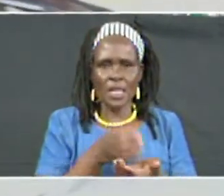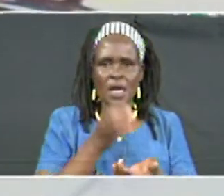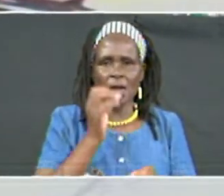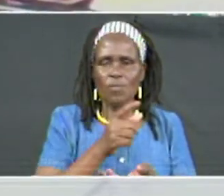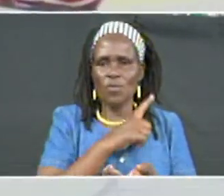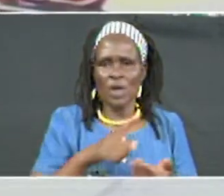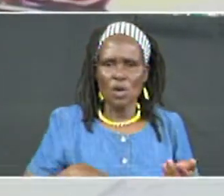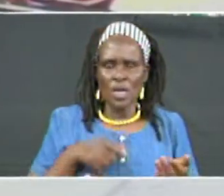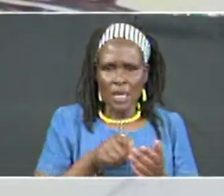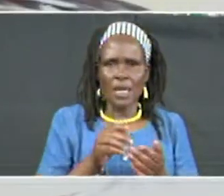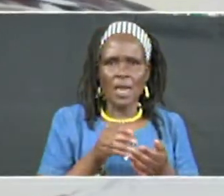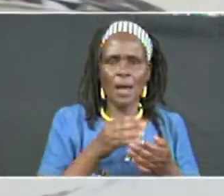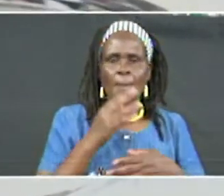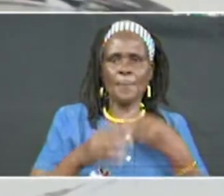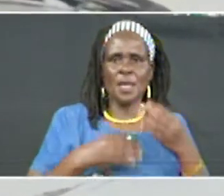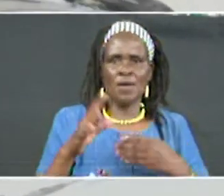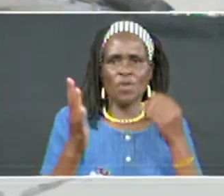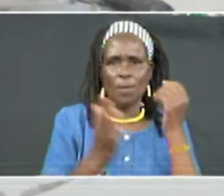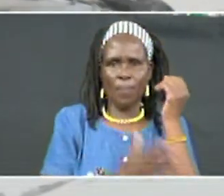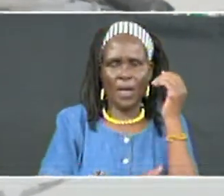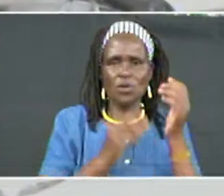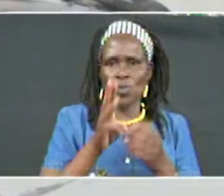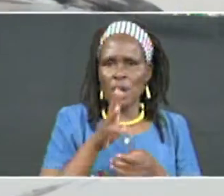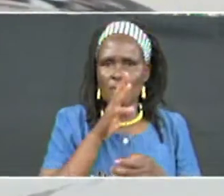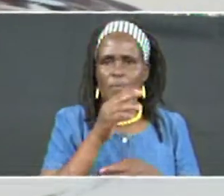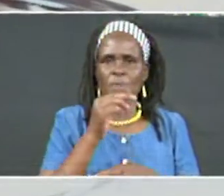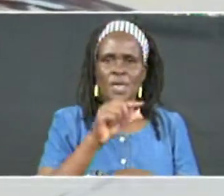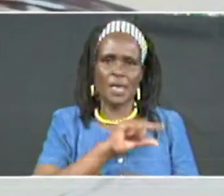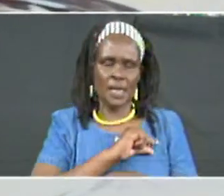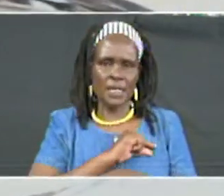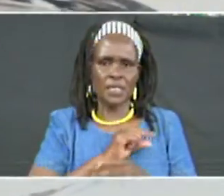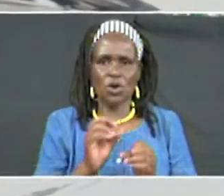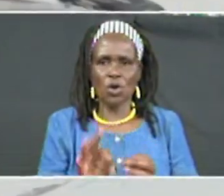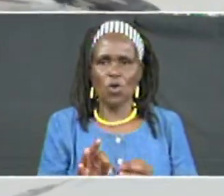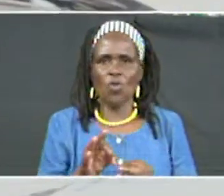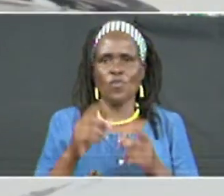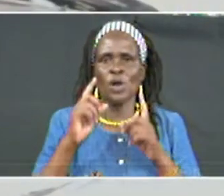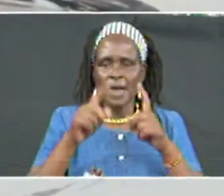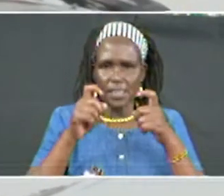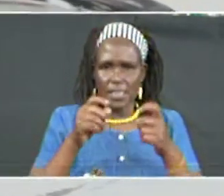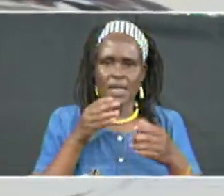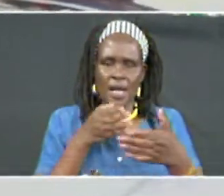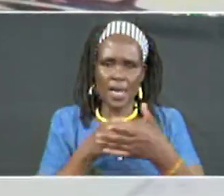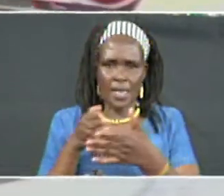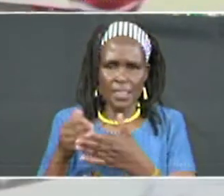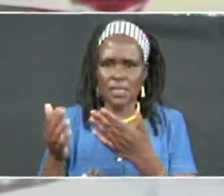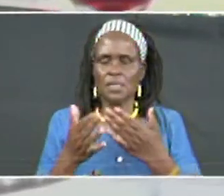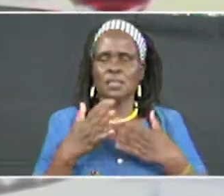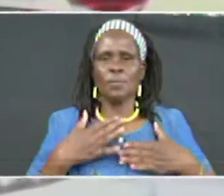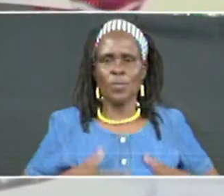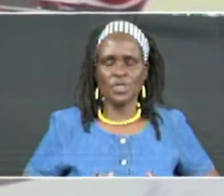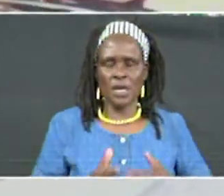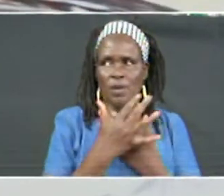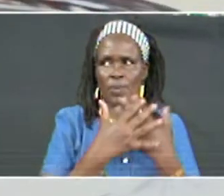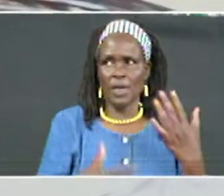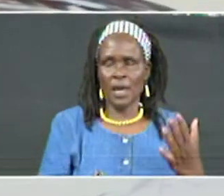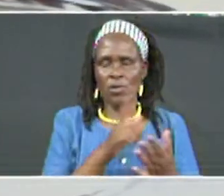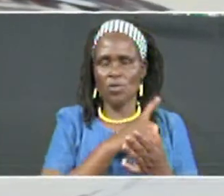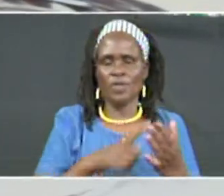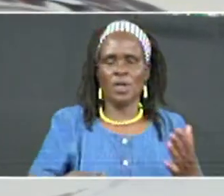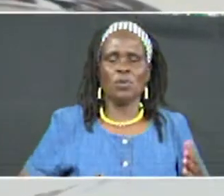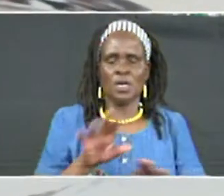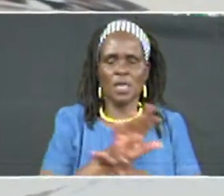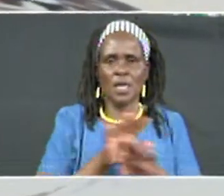unworthy manner will be guilty of sinning against the body and blood of the Lord. Everyone ought